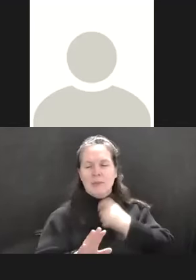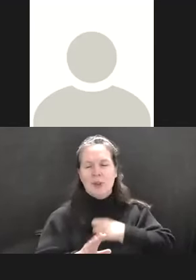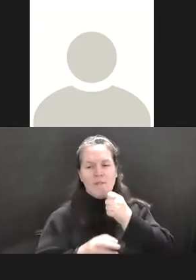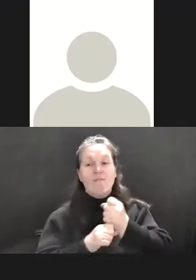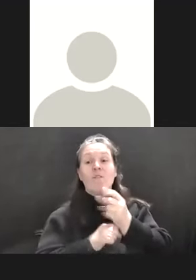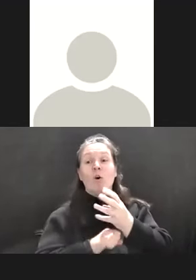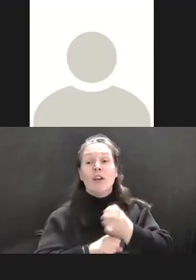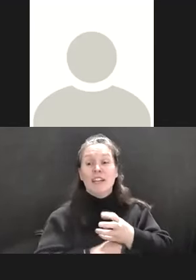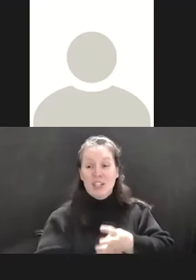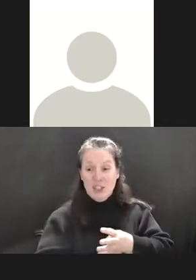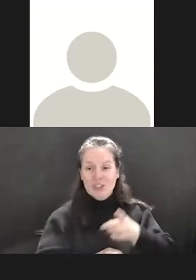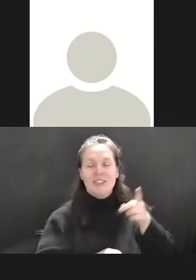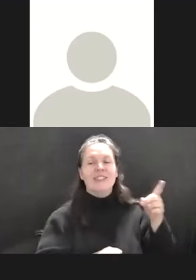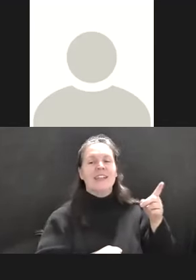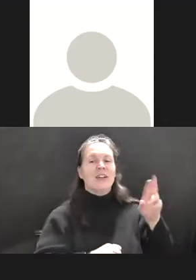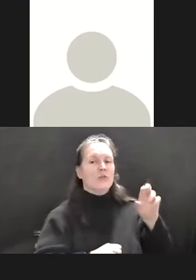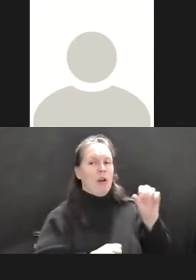I'll defer to you.